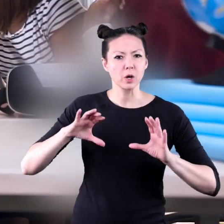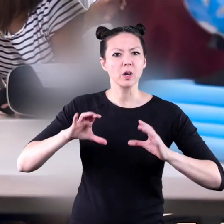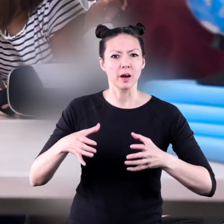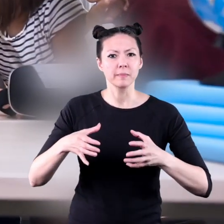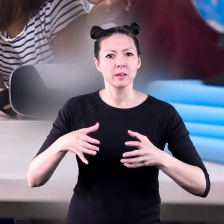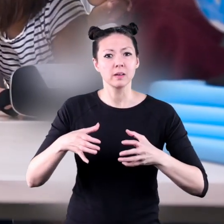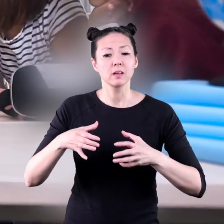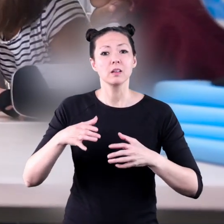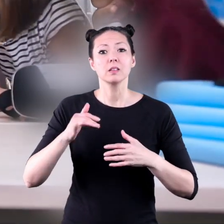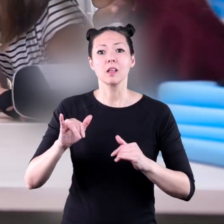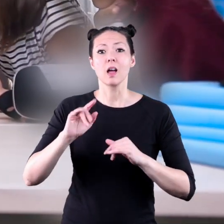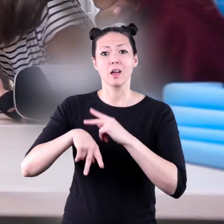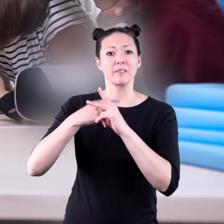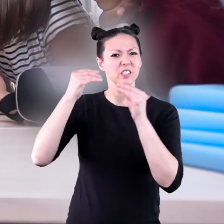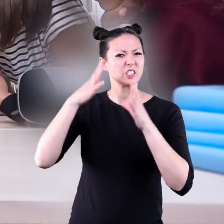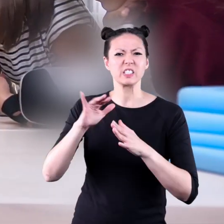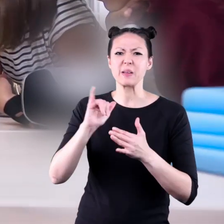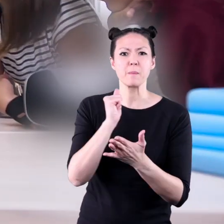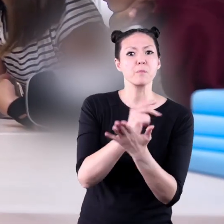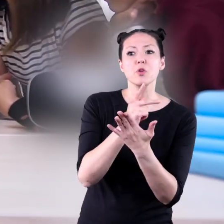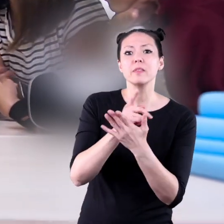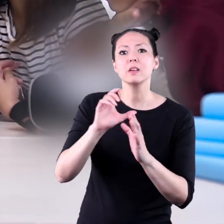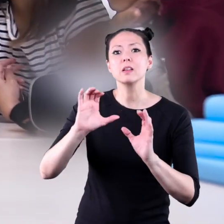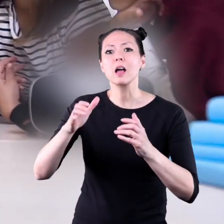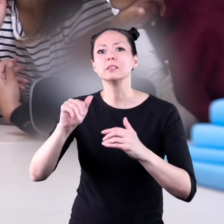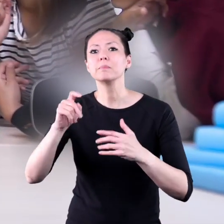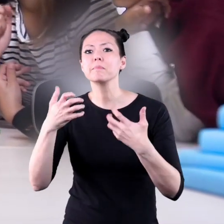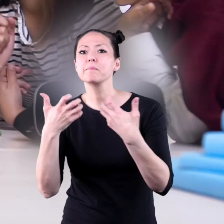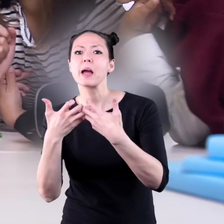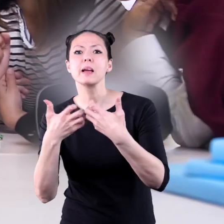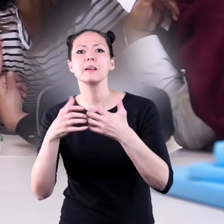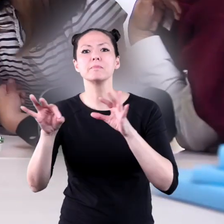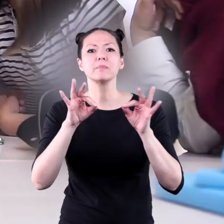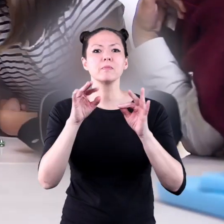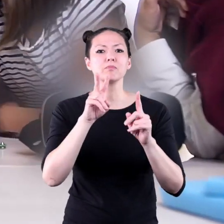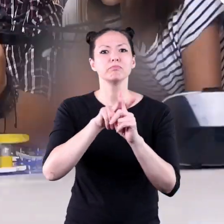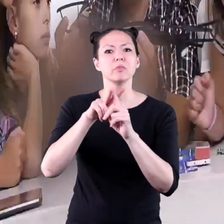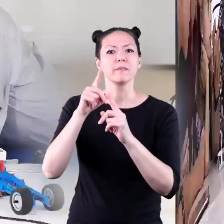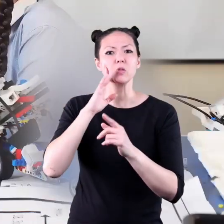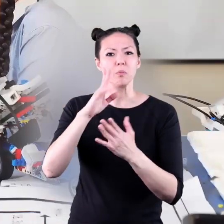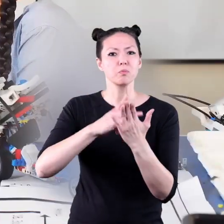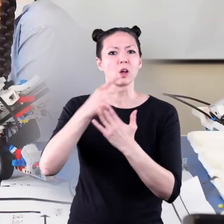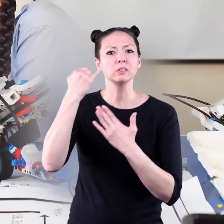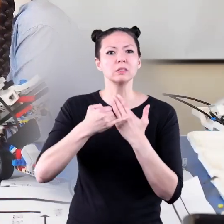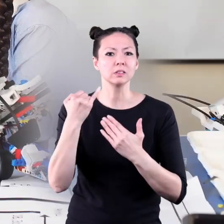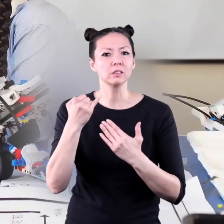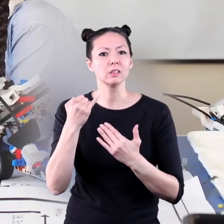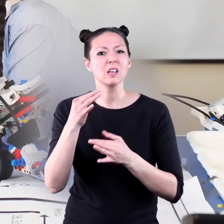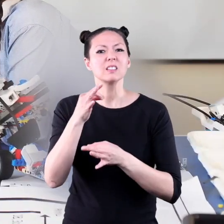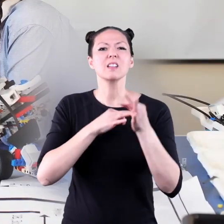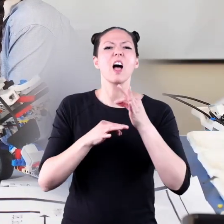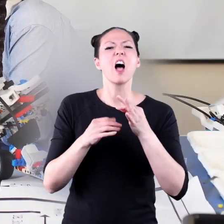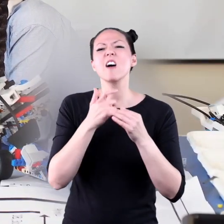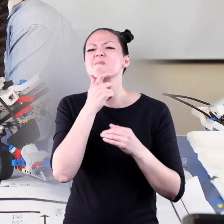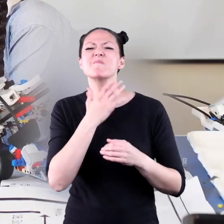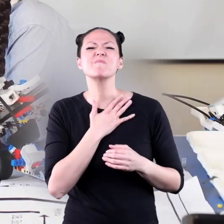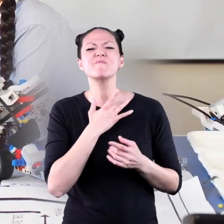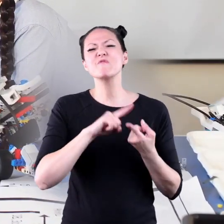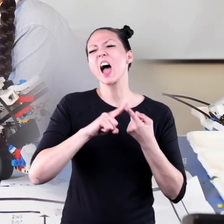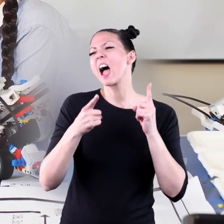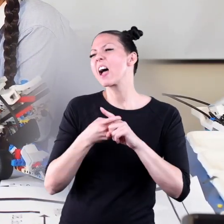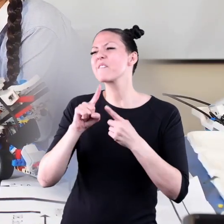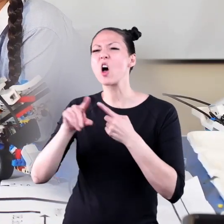teacher approving the classmates that you choose to work on your project with. Instead of your choosing a bunch of your